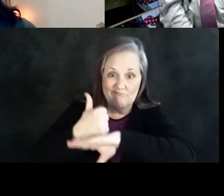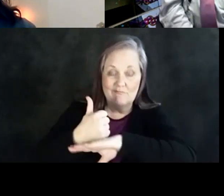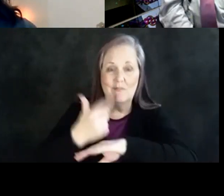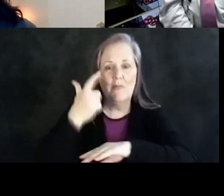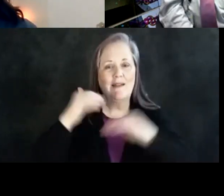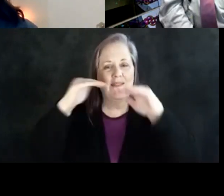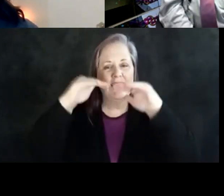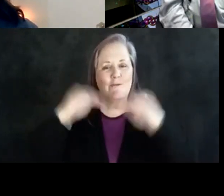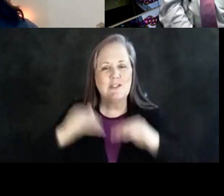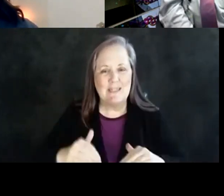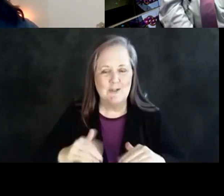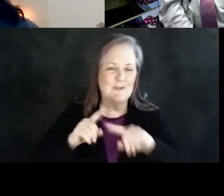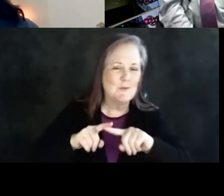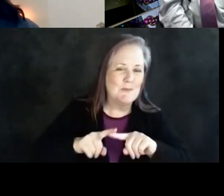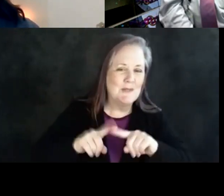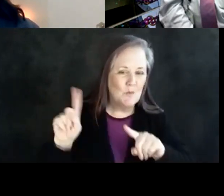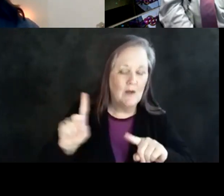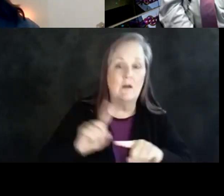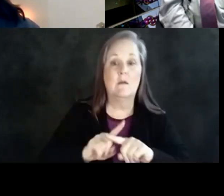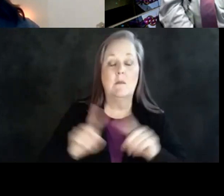because now the